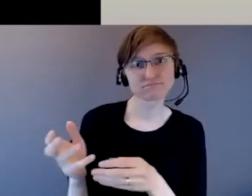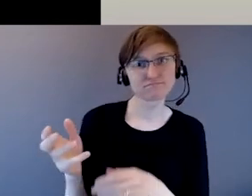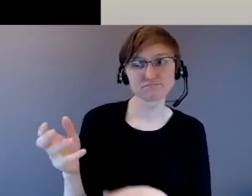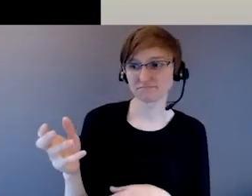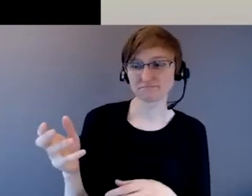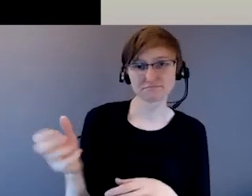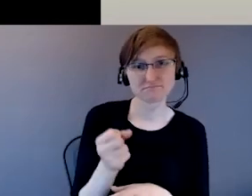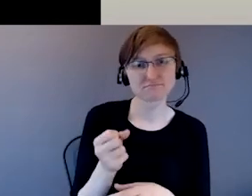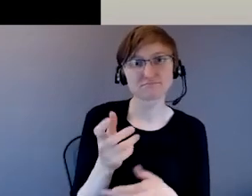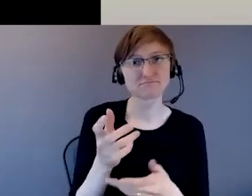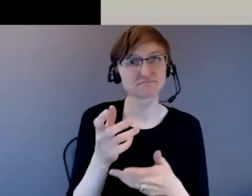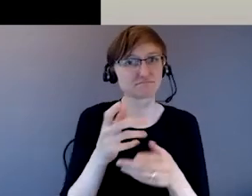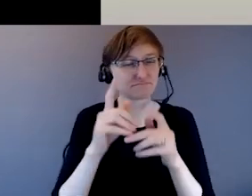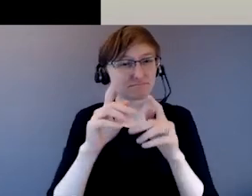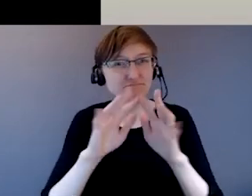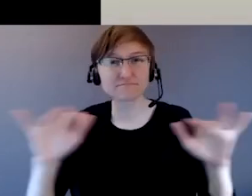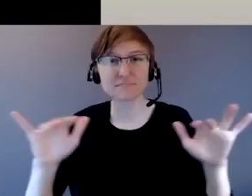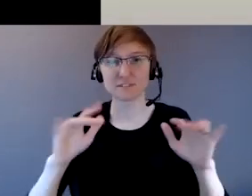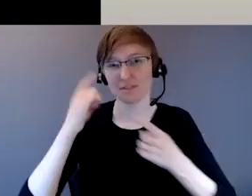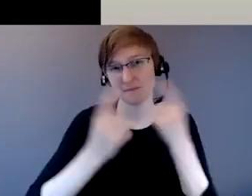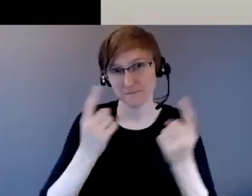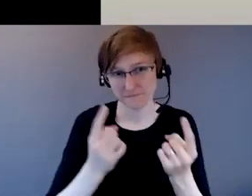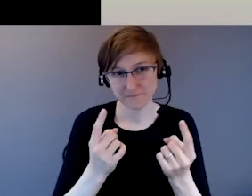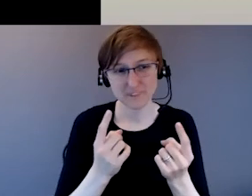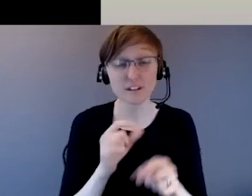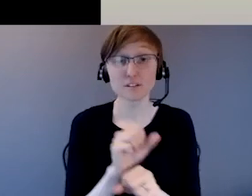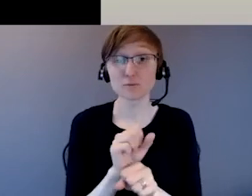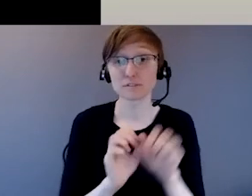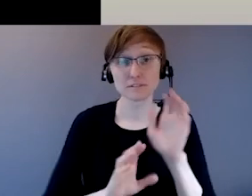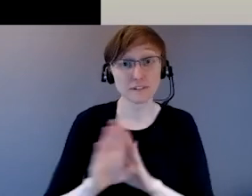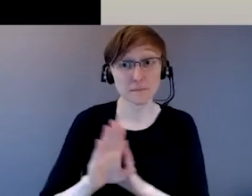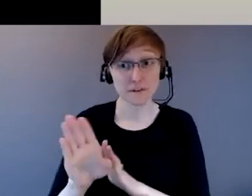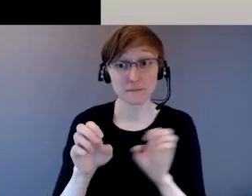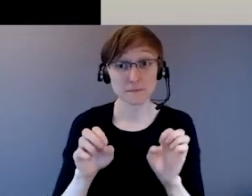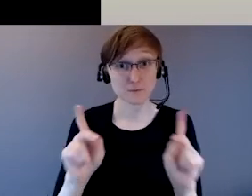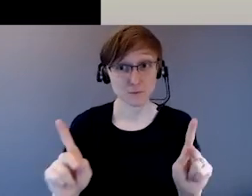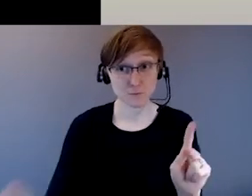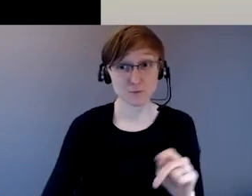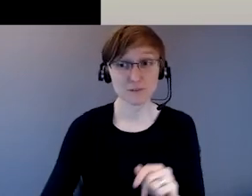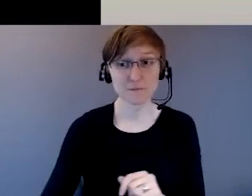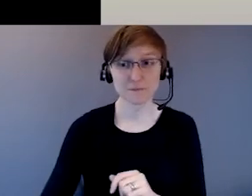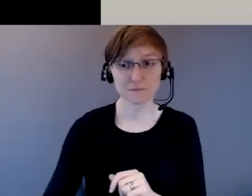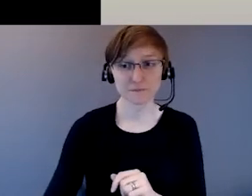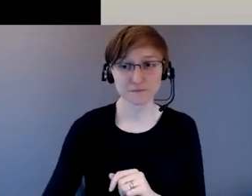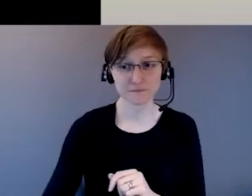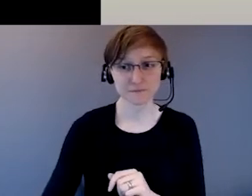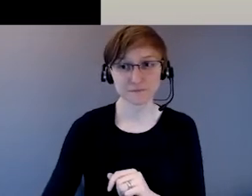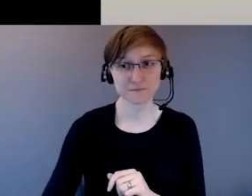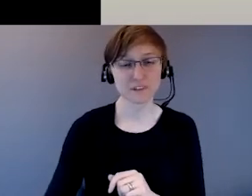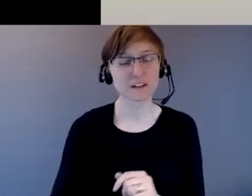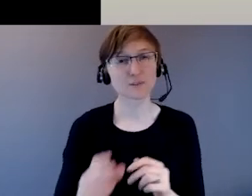of thought. The opportunity in career development is to cultivate the creativity